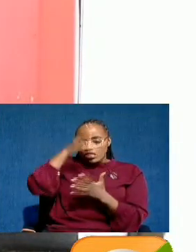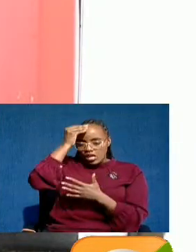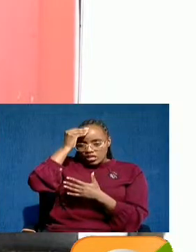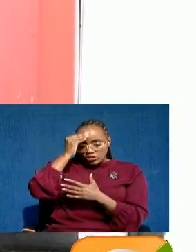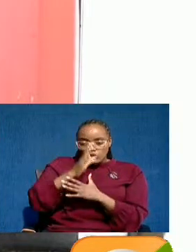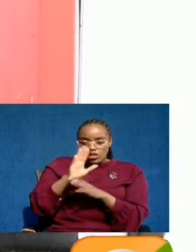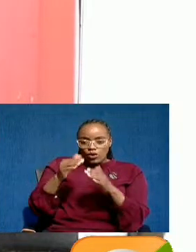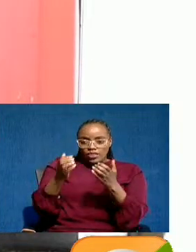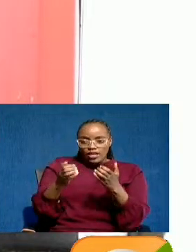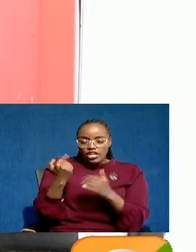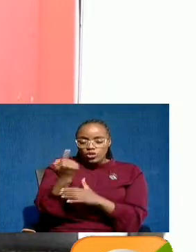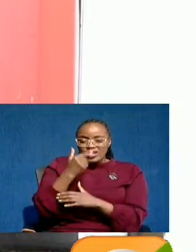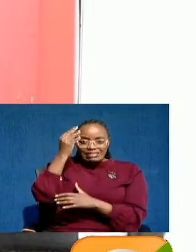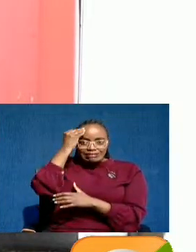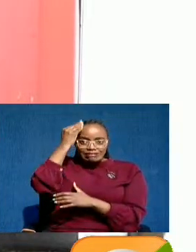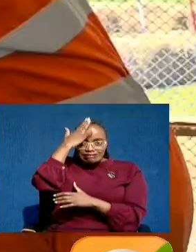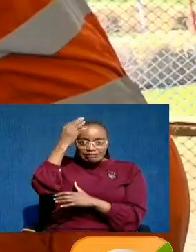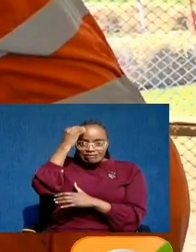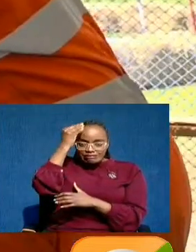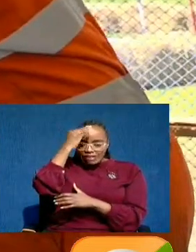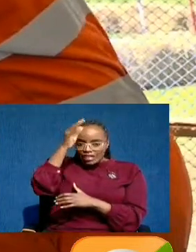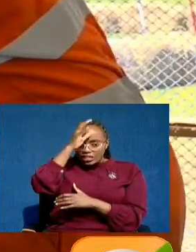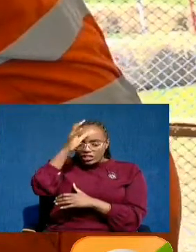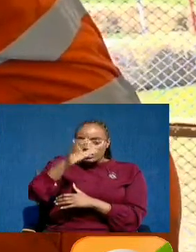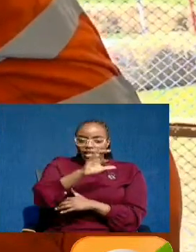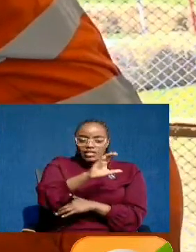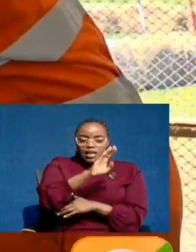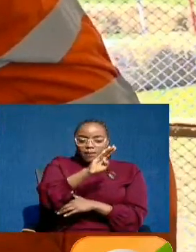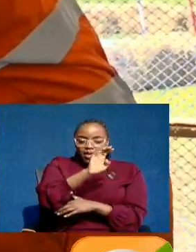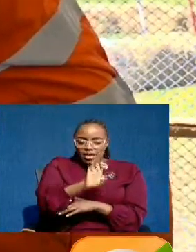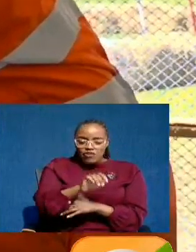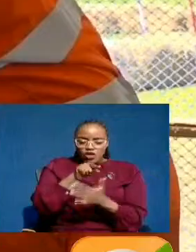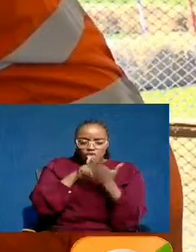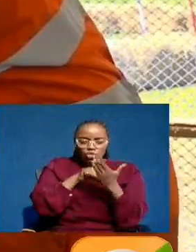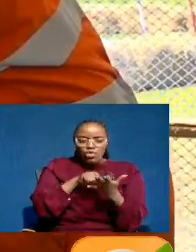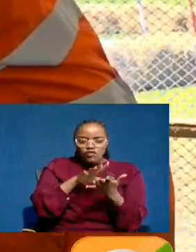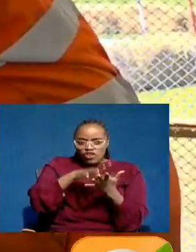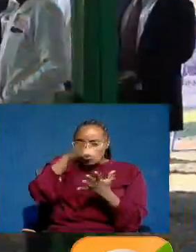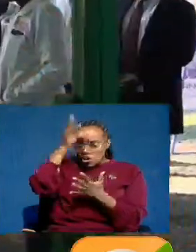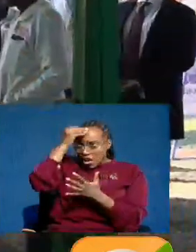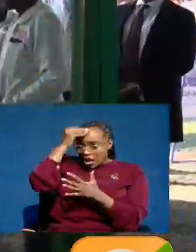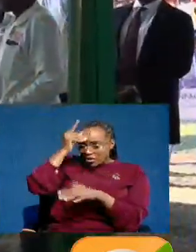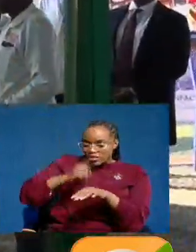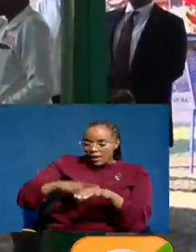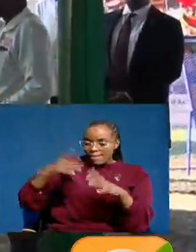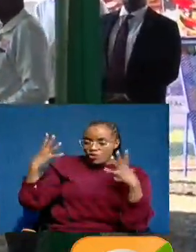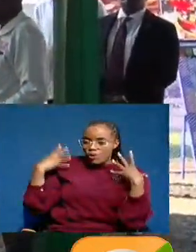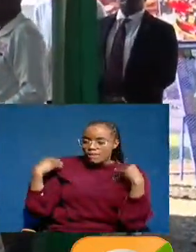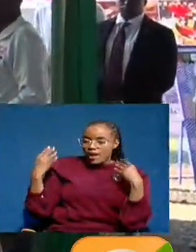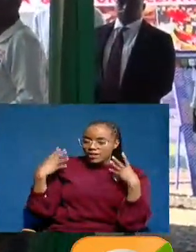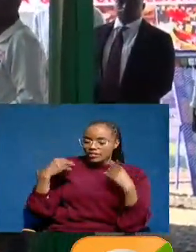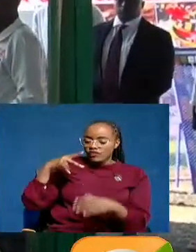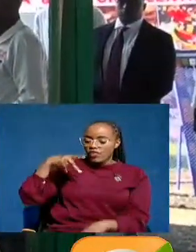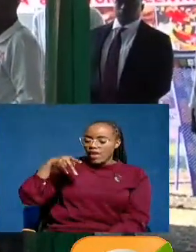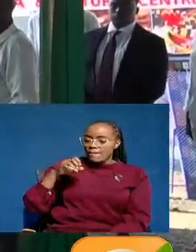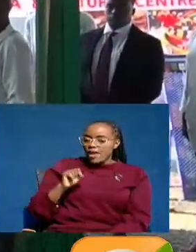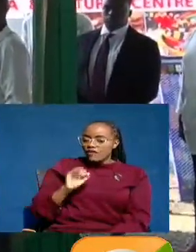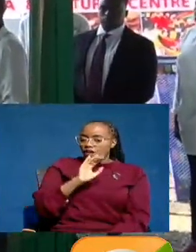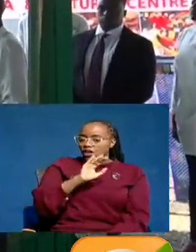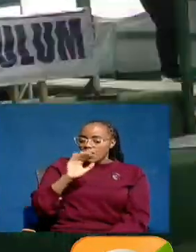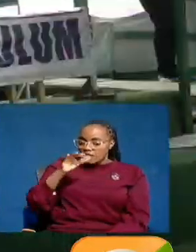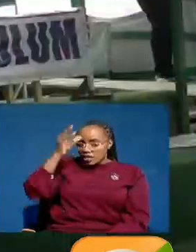often required to memorize concepts. CBE emphasizes learning by doing. The Principal Secretary urged